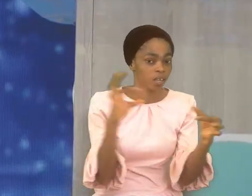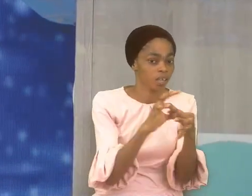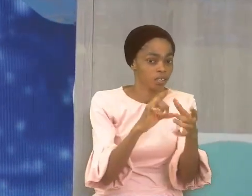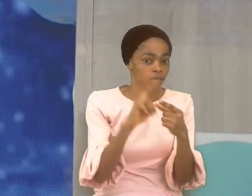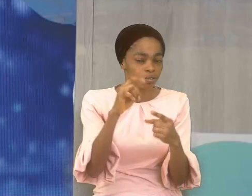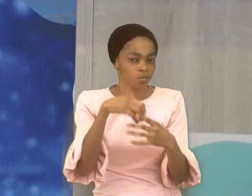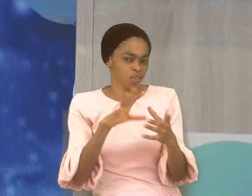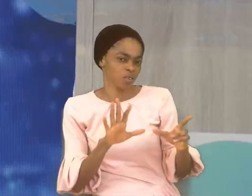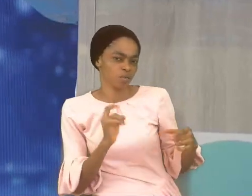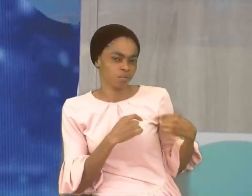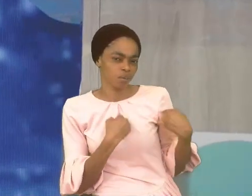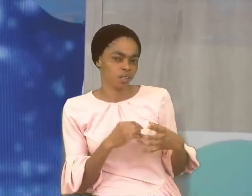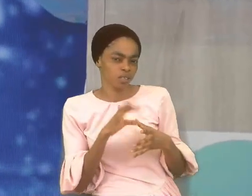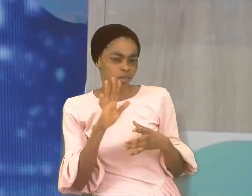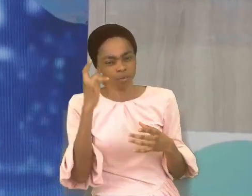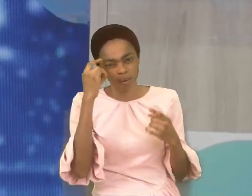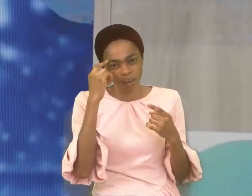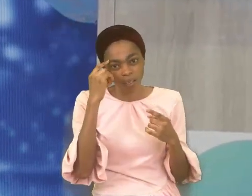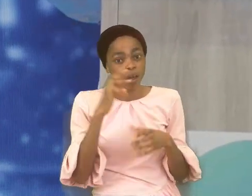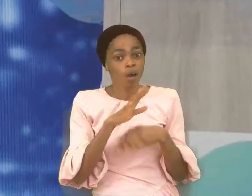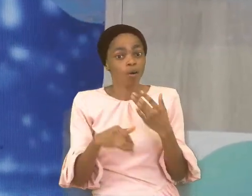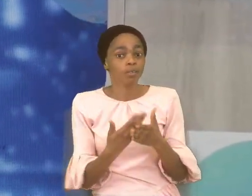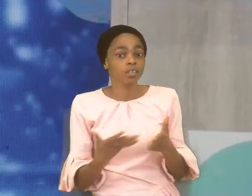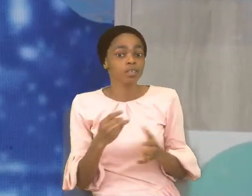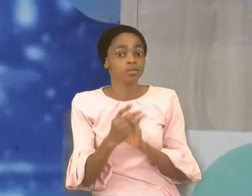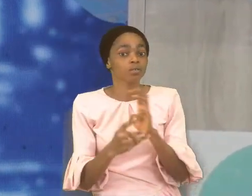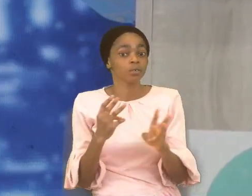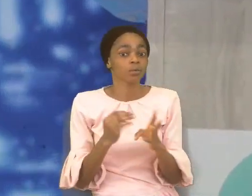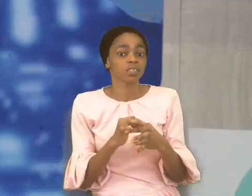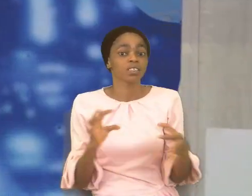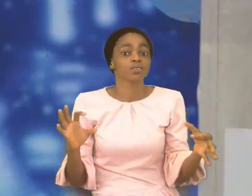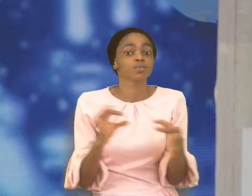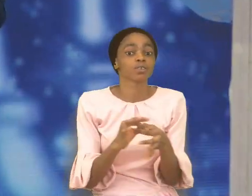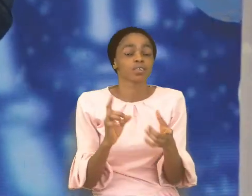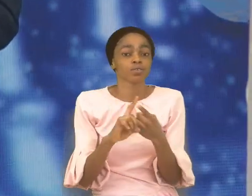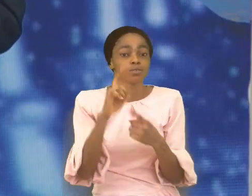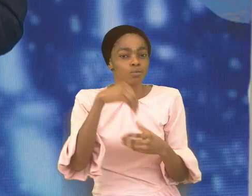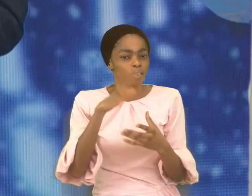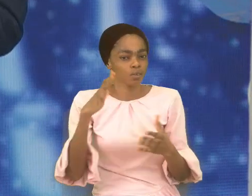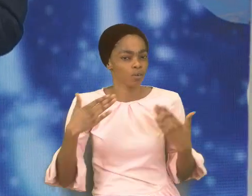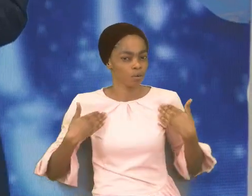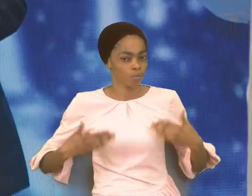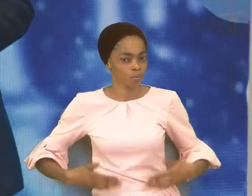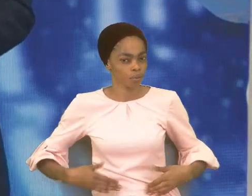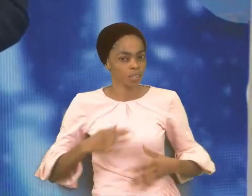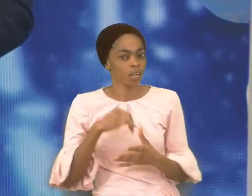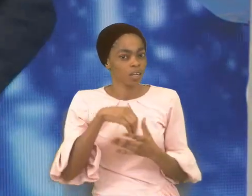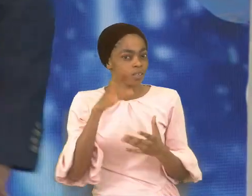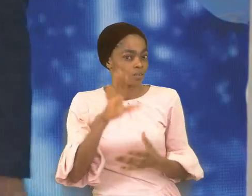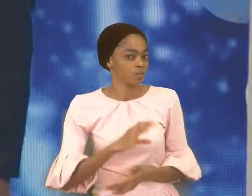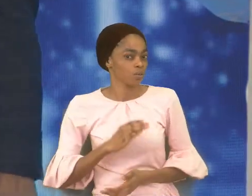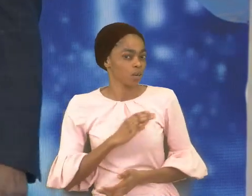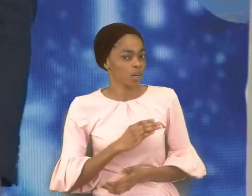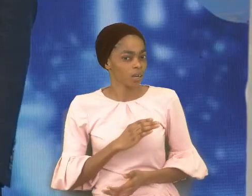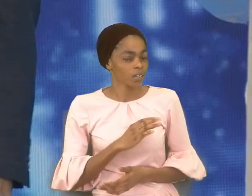are still attached to you in your flesh and in your character, the fire of heaven will come and burn